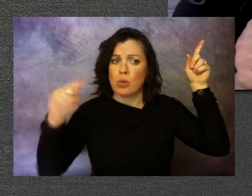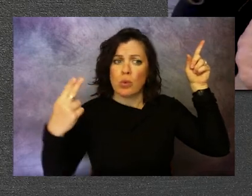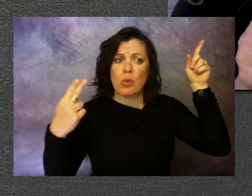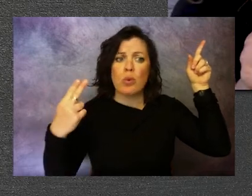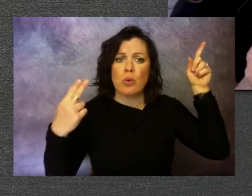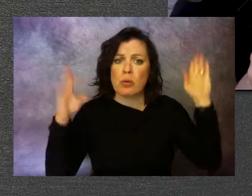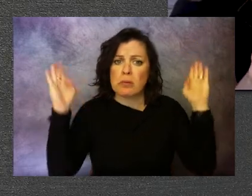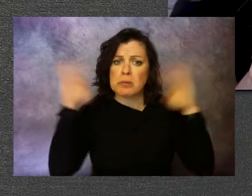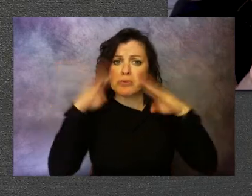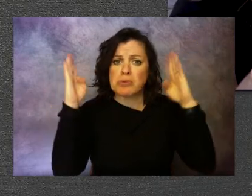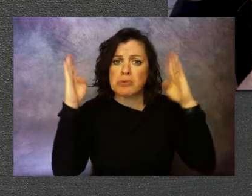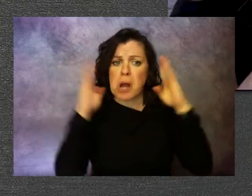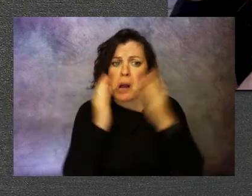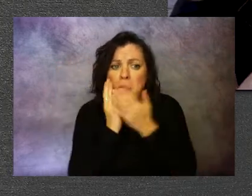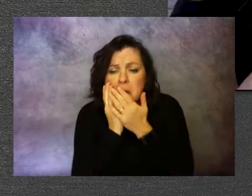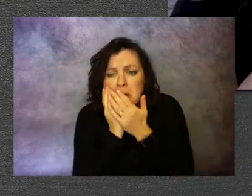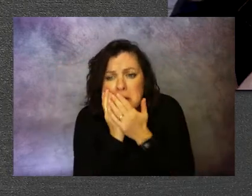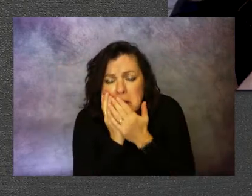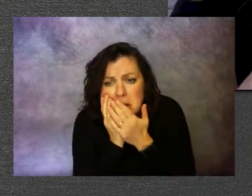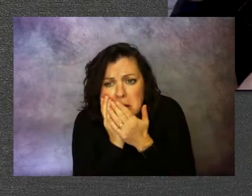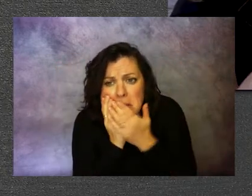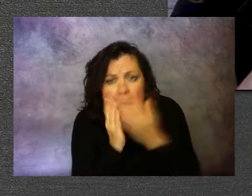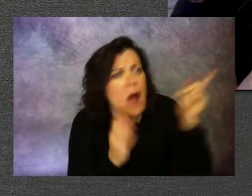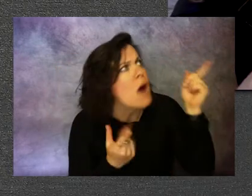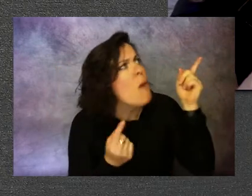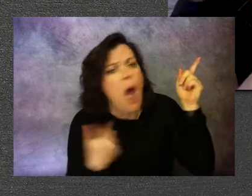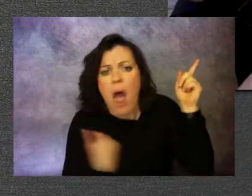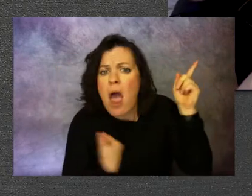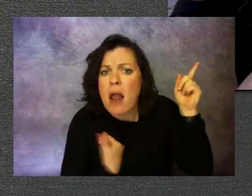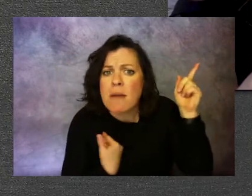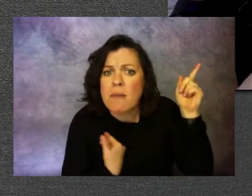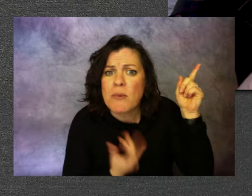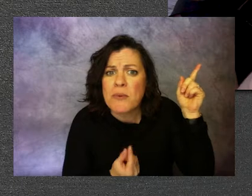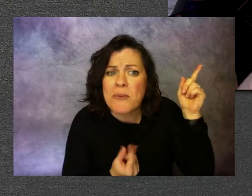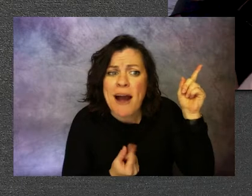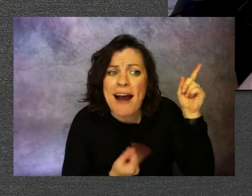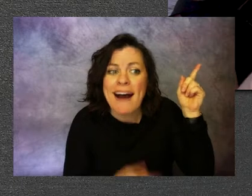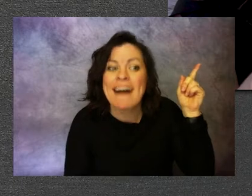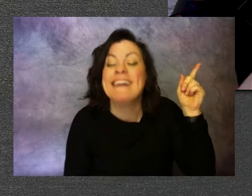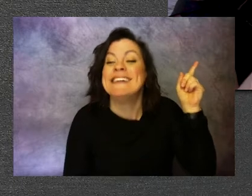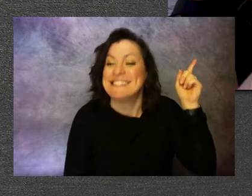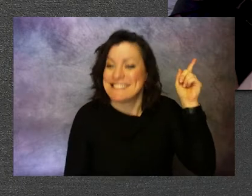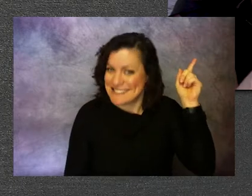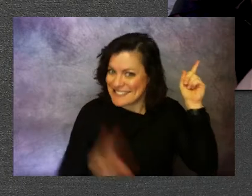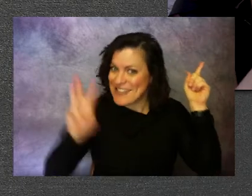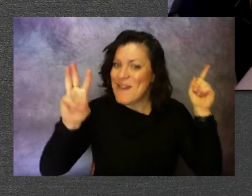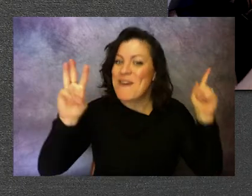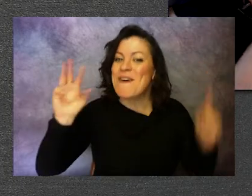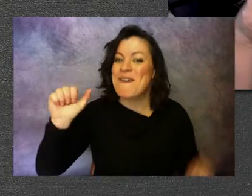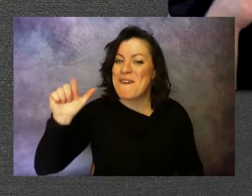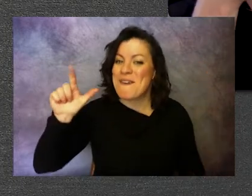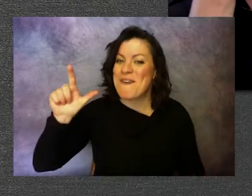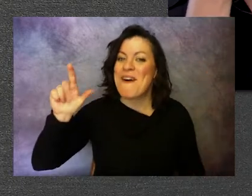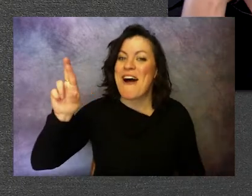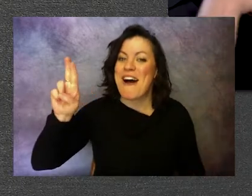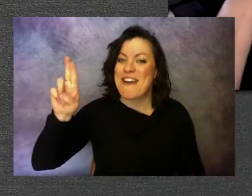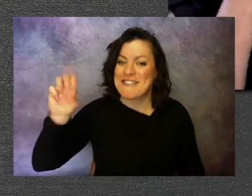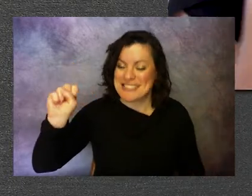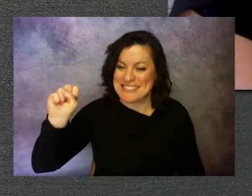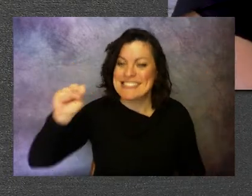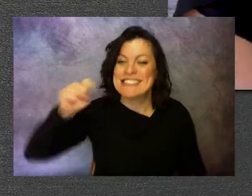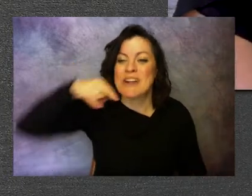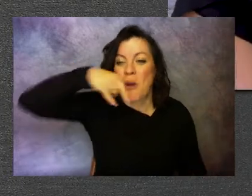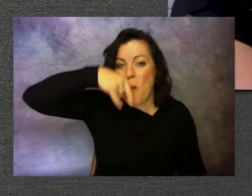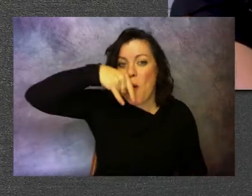characters on the front of the book. What kind of animals do you think they are? walruses. They have